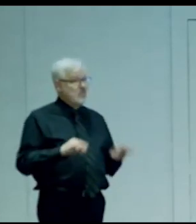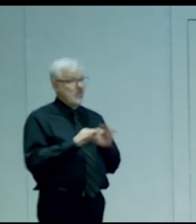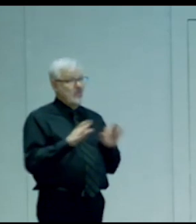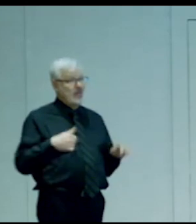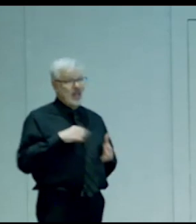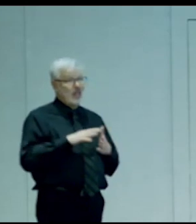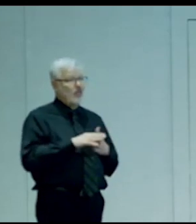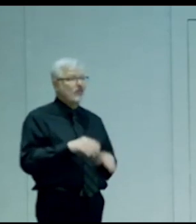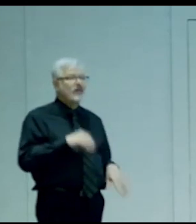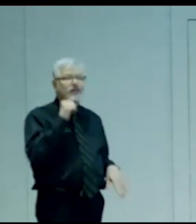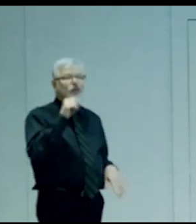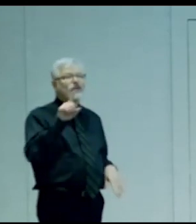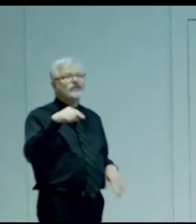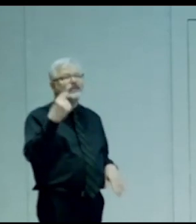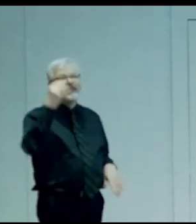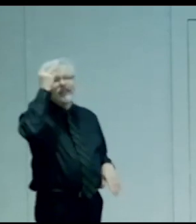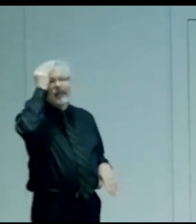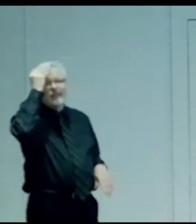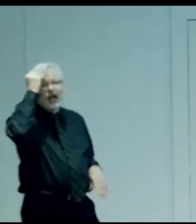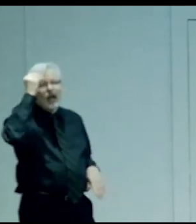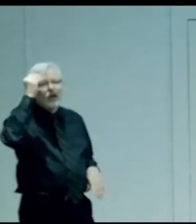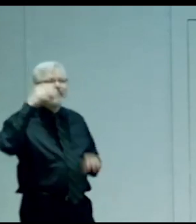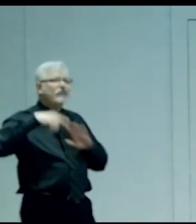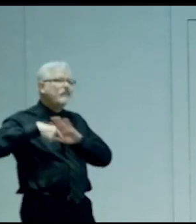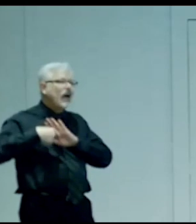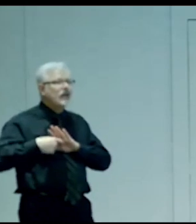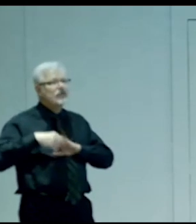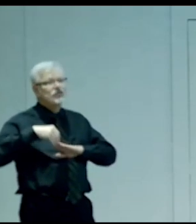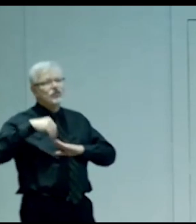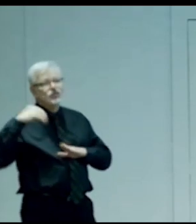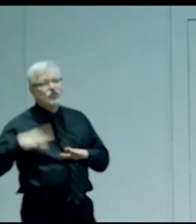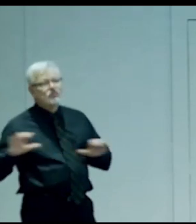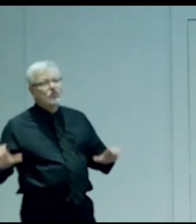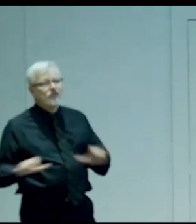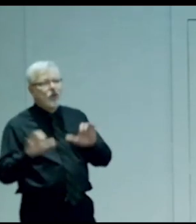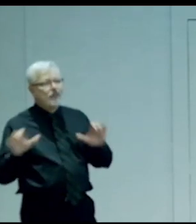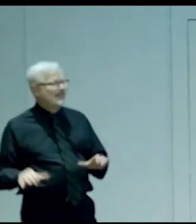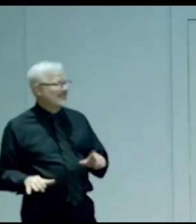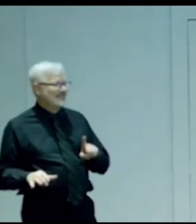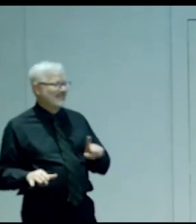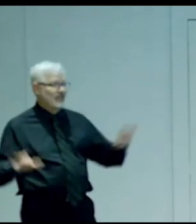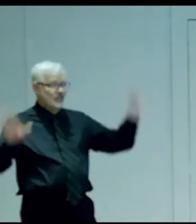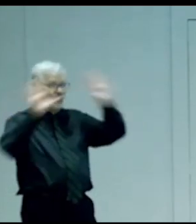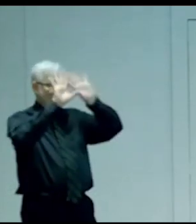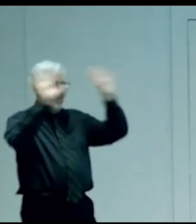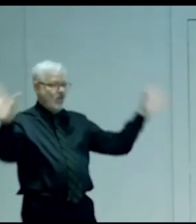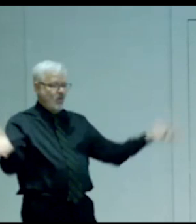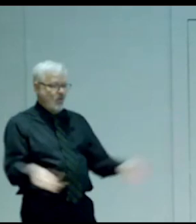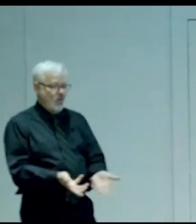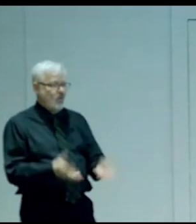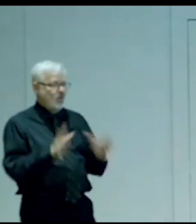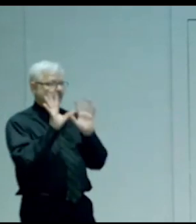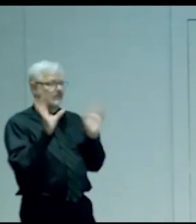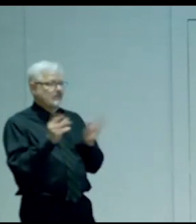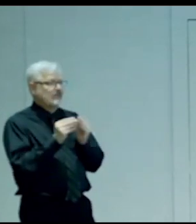don't just think about it in modeling student performance. It's the whole system of schooling,